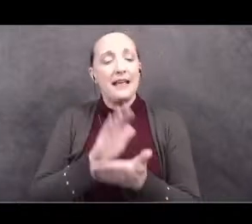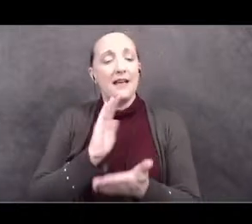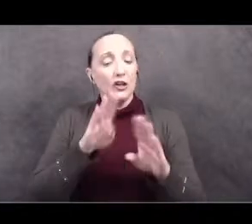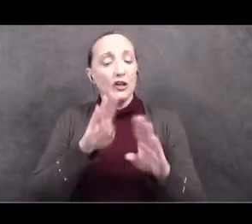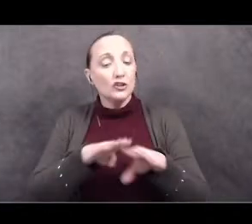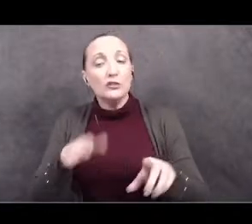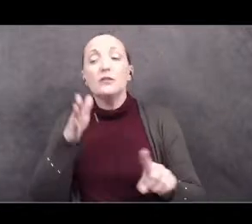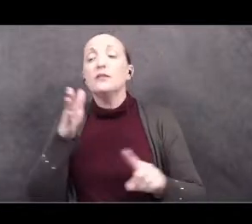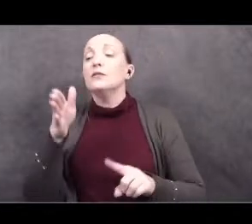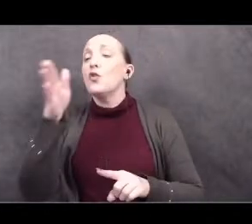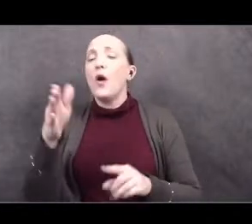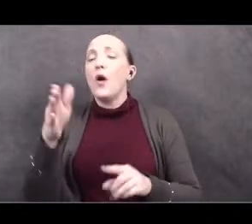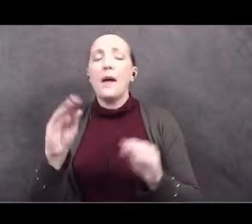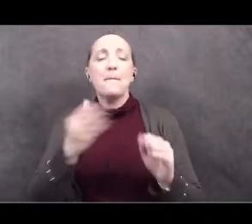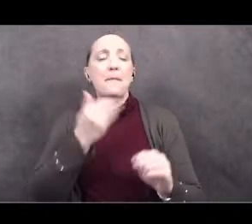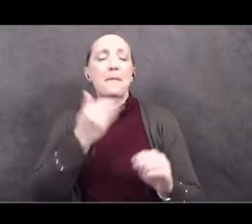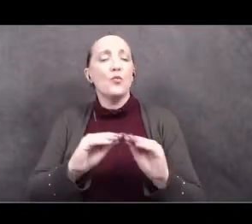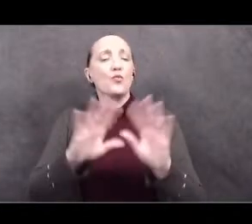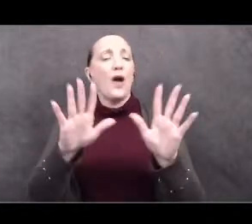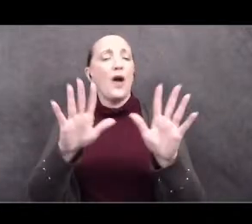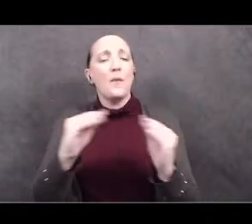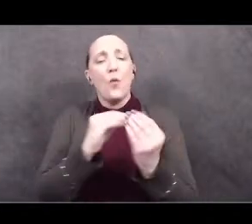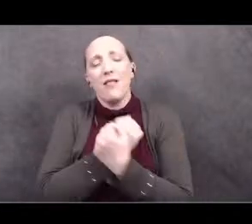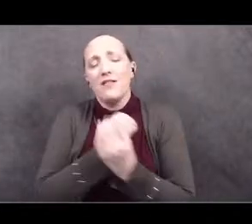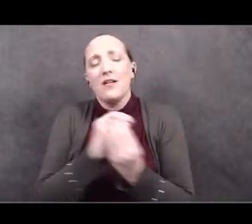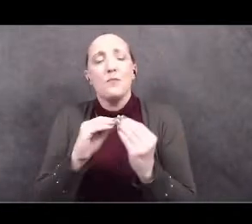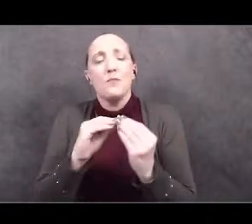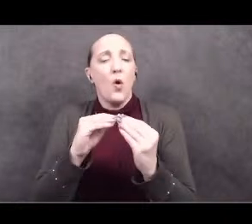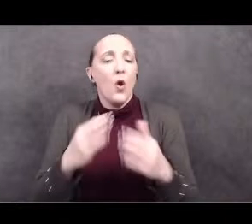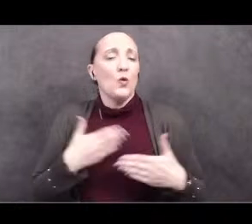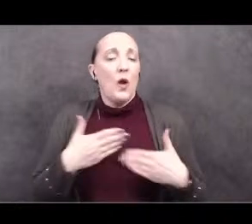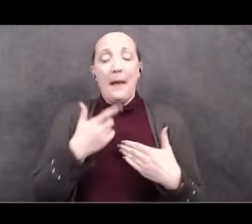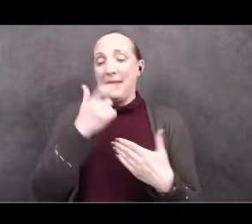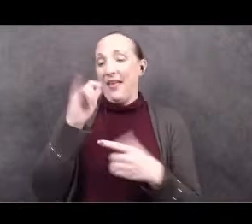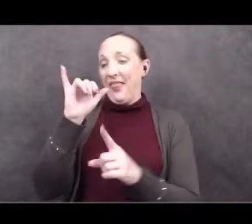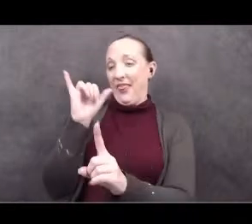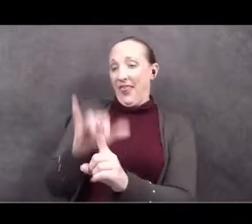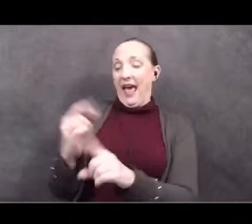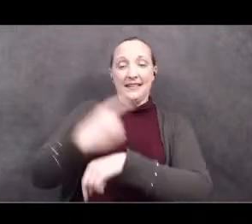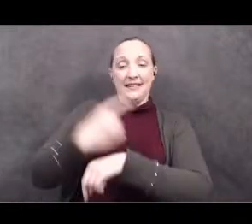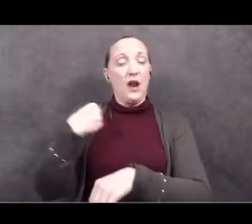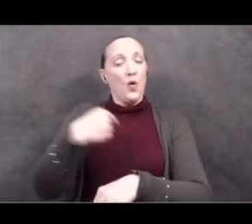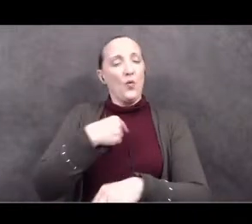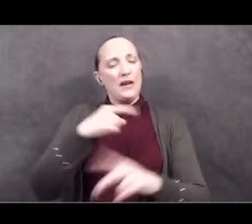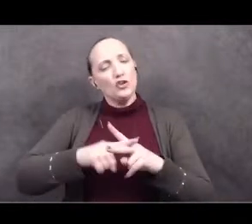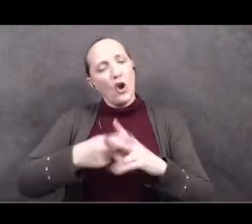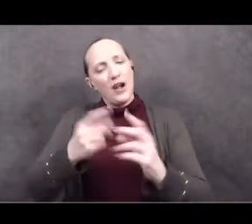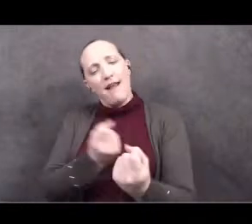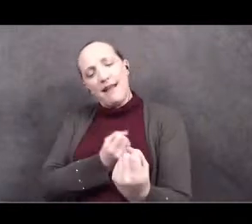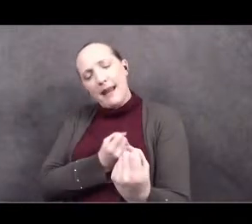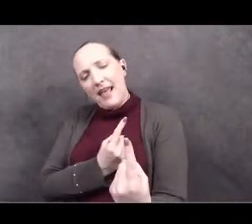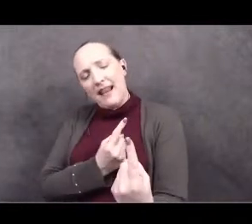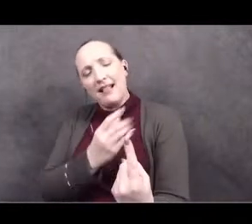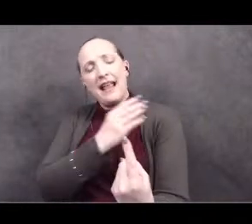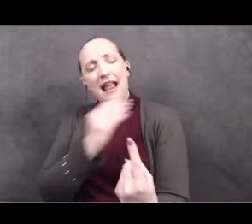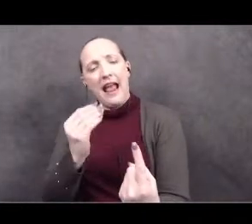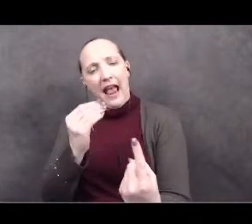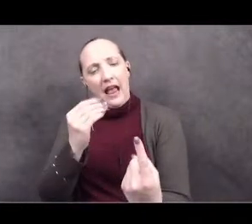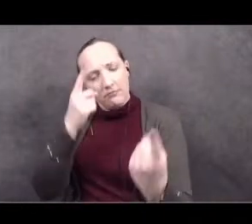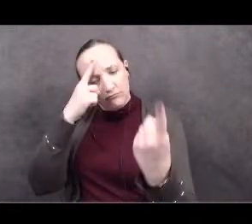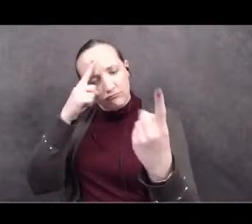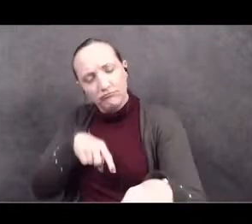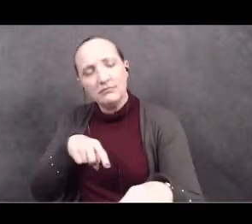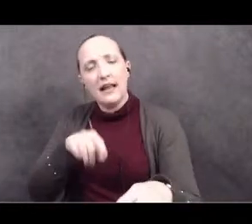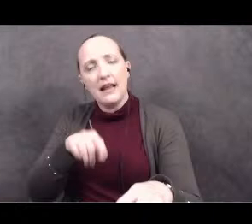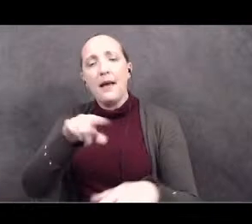and more loving and full of joy because on this day we started empathetically INE equivocally that black lives matter by celebrating with